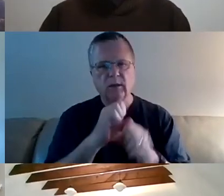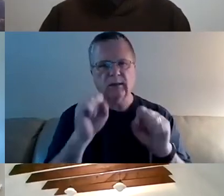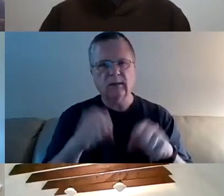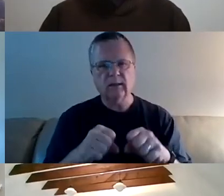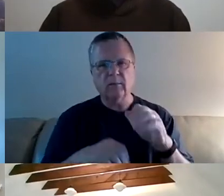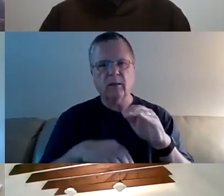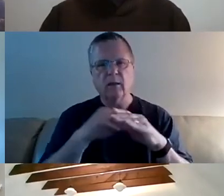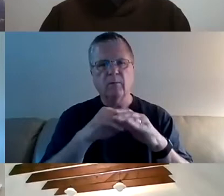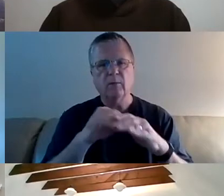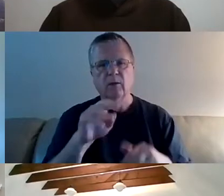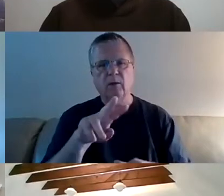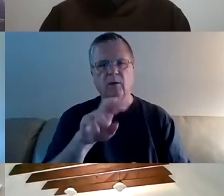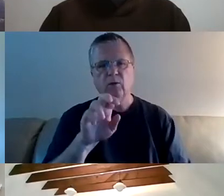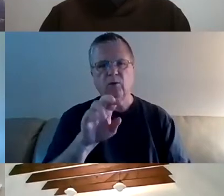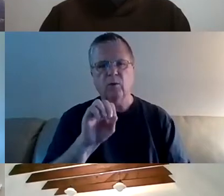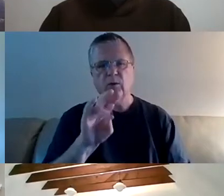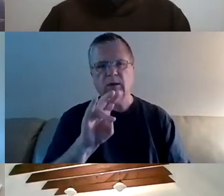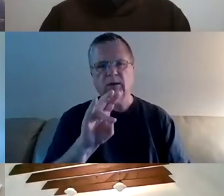exceed